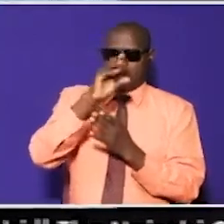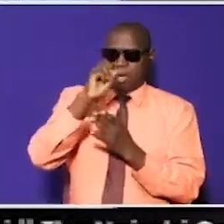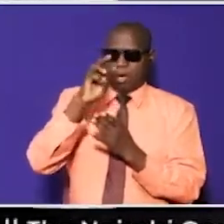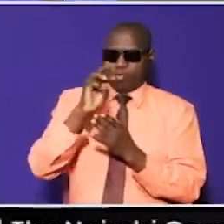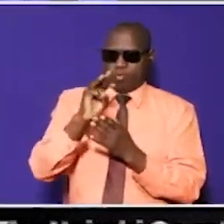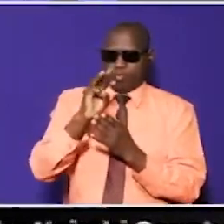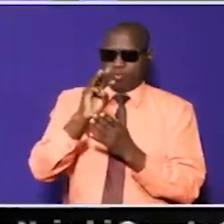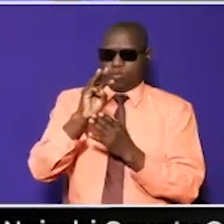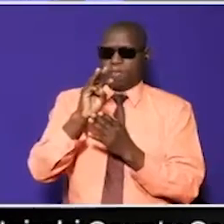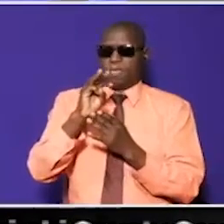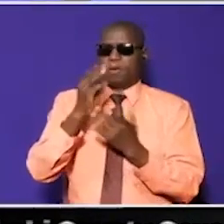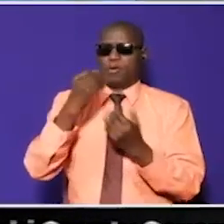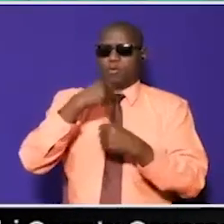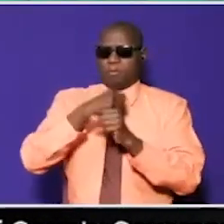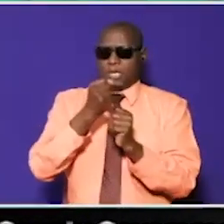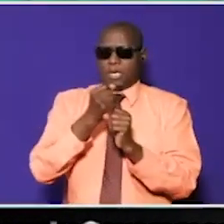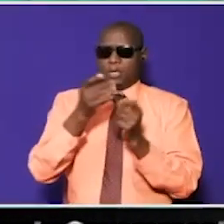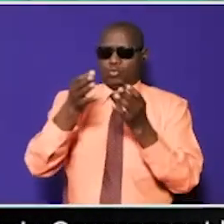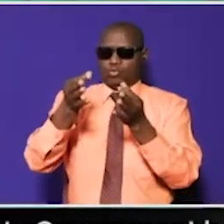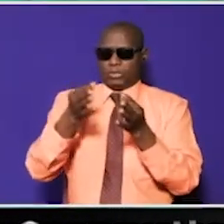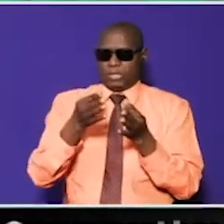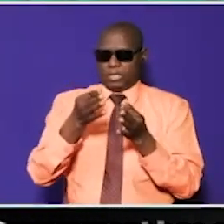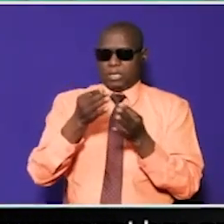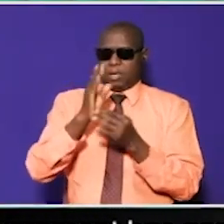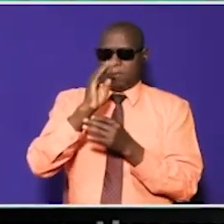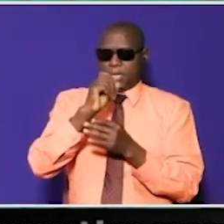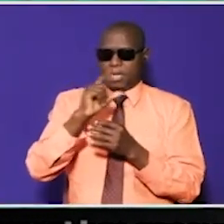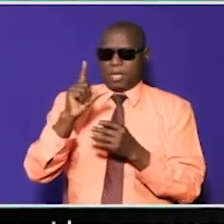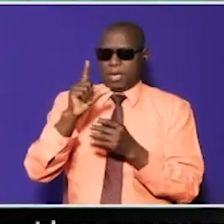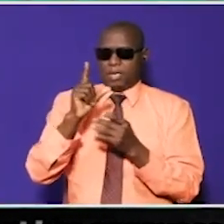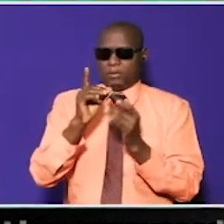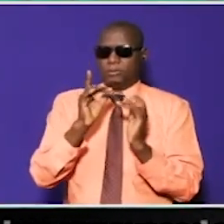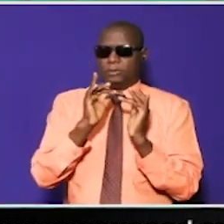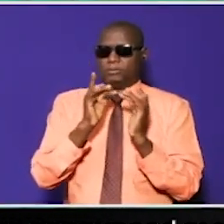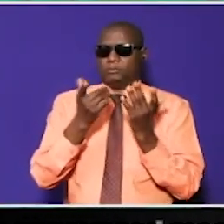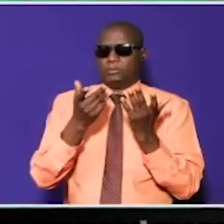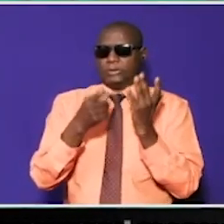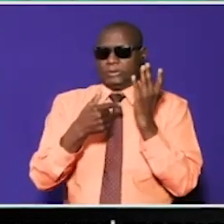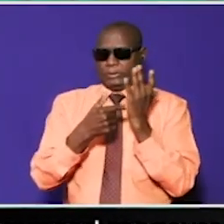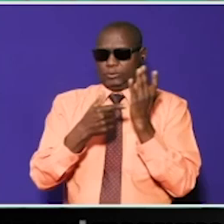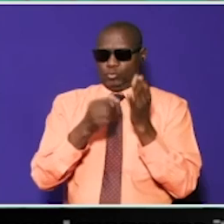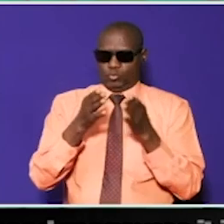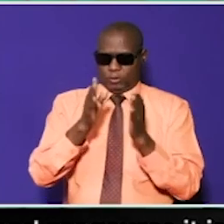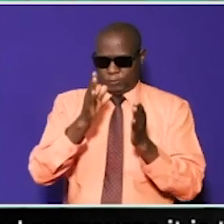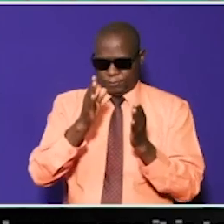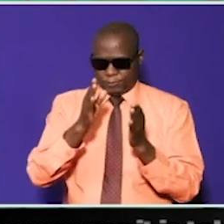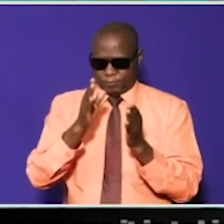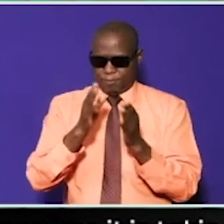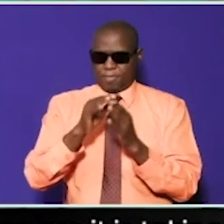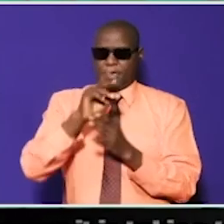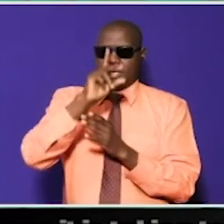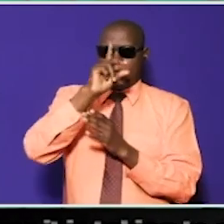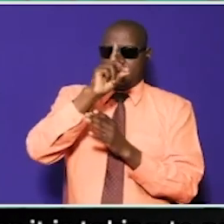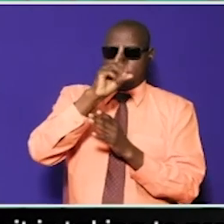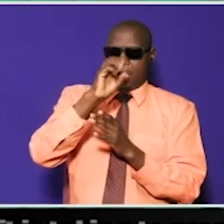purchase treasury bills and bonds digitally. By retiring manual processes and providing digital platforms, the DAO